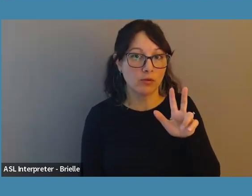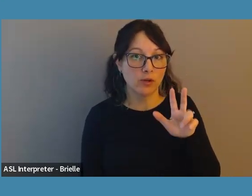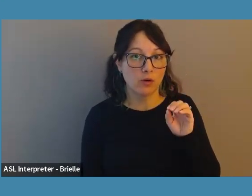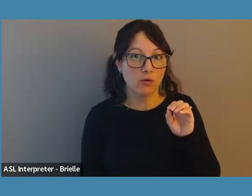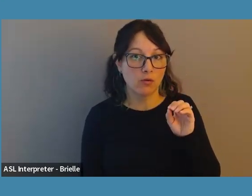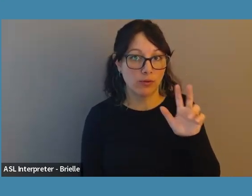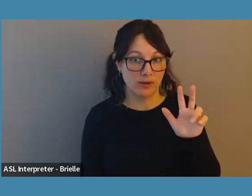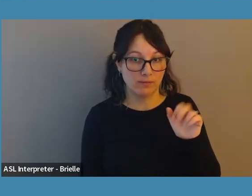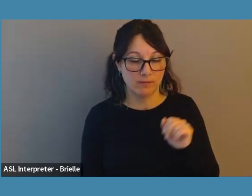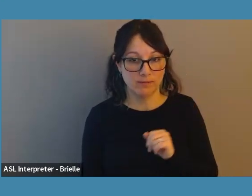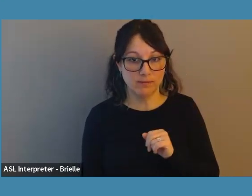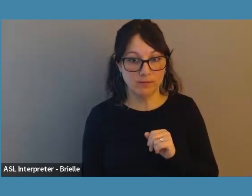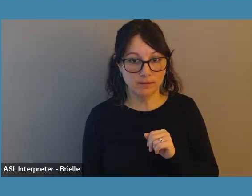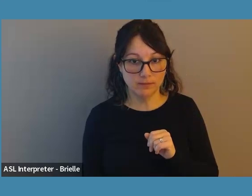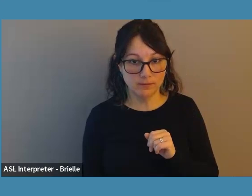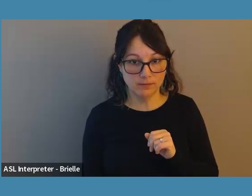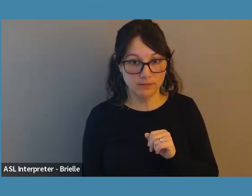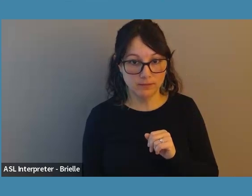32303.